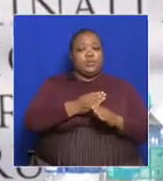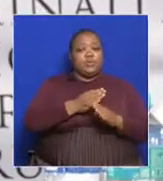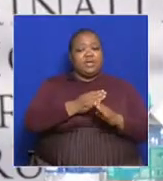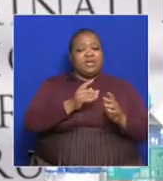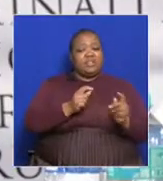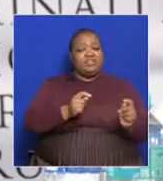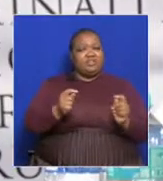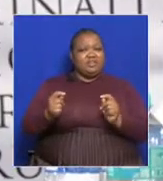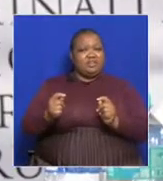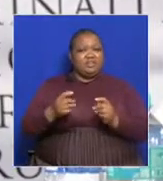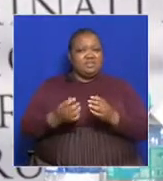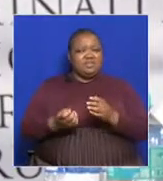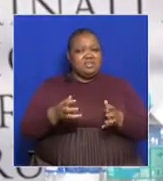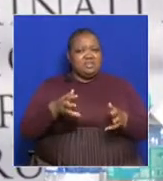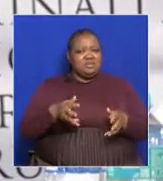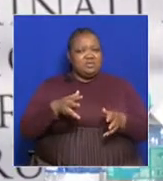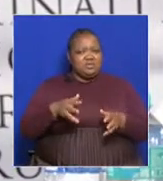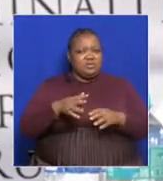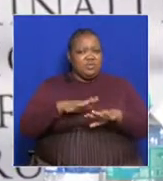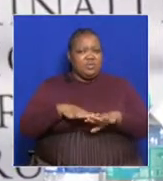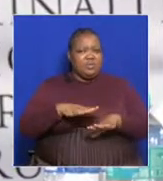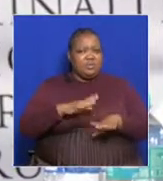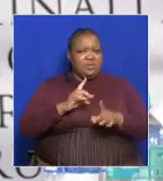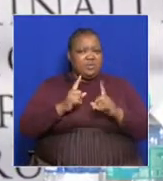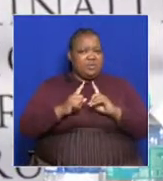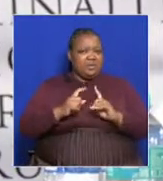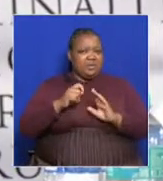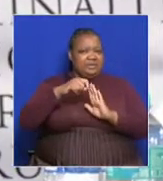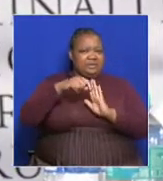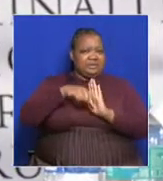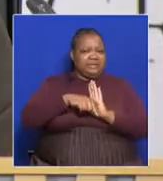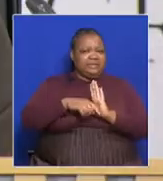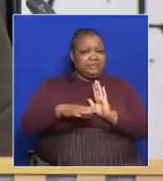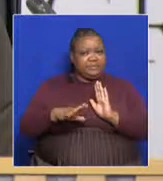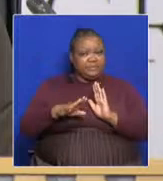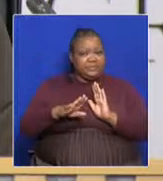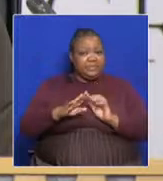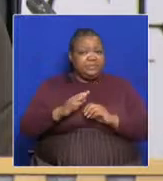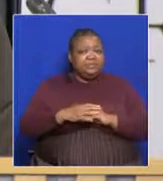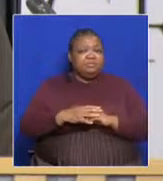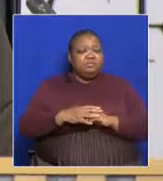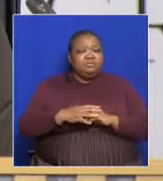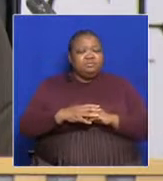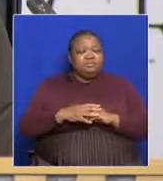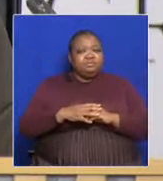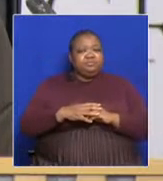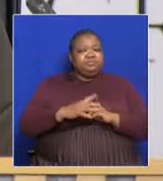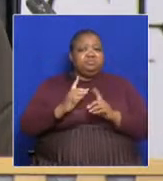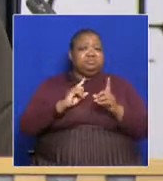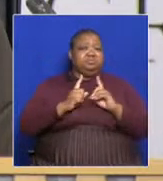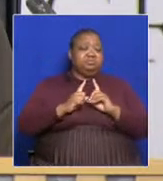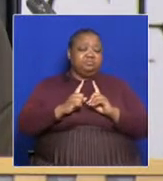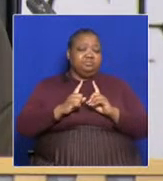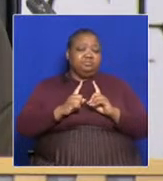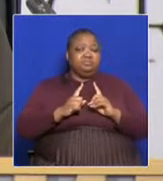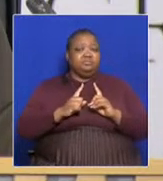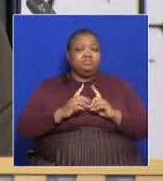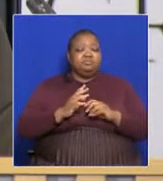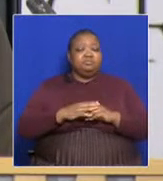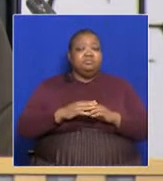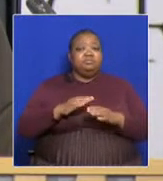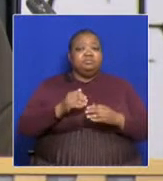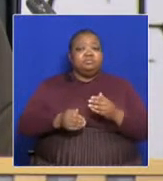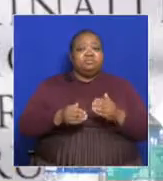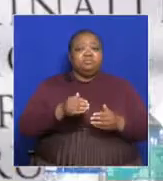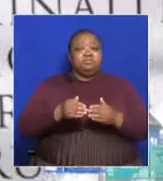more meaningful engagement. Are you suggesting none was had with you? Commissioner, the way these processes work.